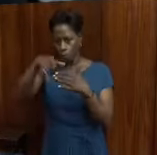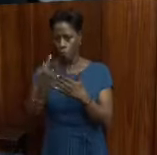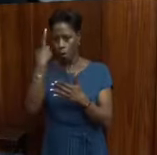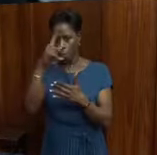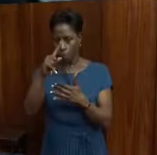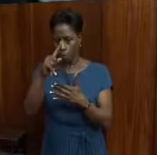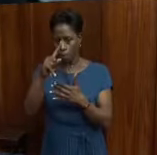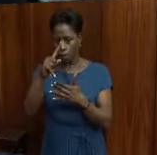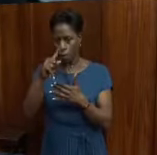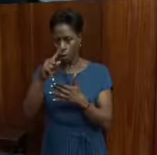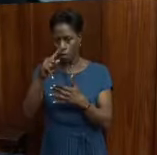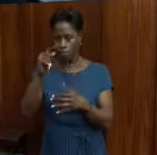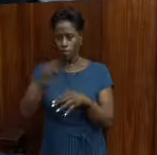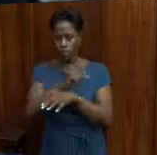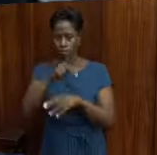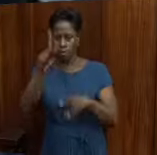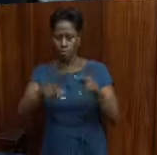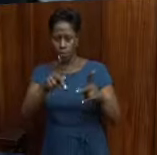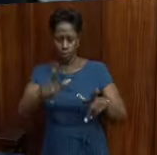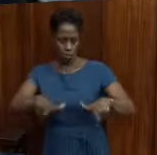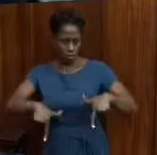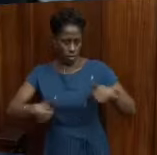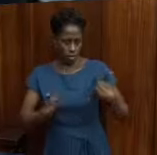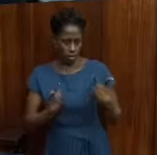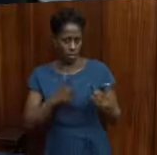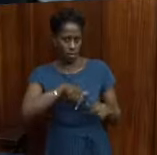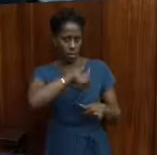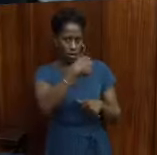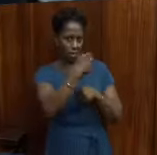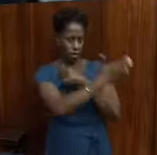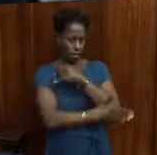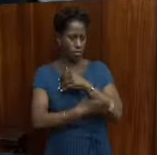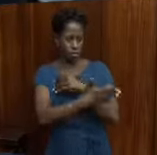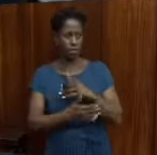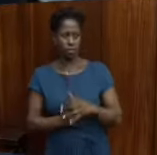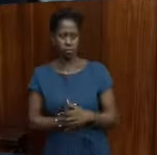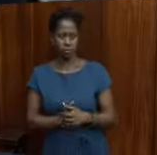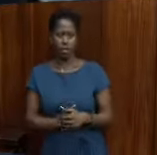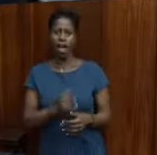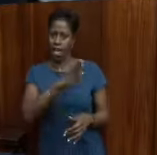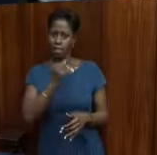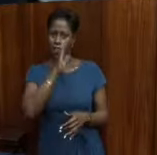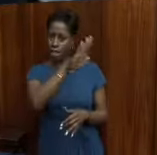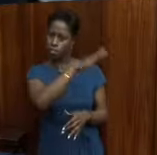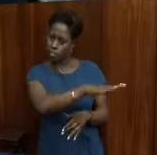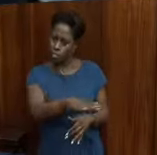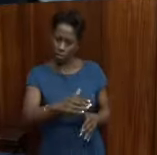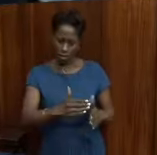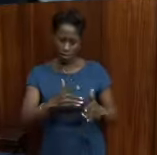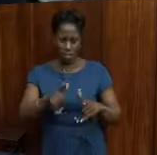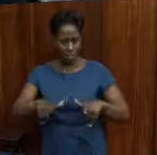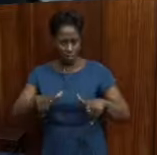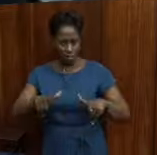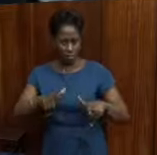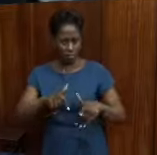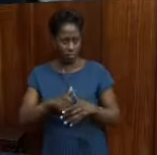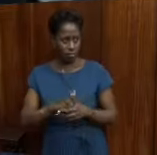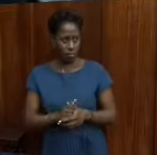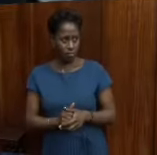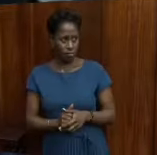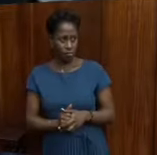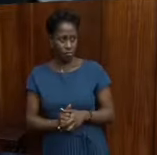St. Lucian family to include the children of second generation St. Lucians in the diaspora. This, coupled with some new opportunities